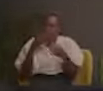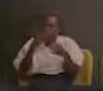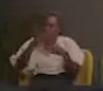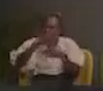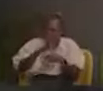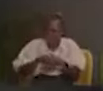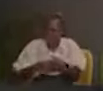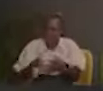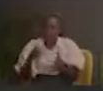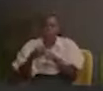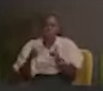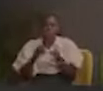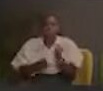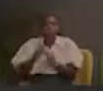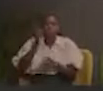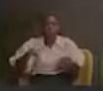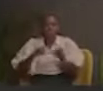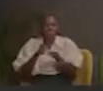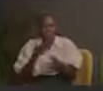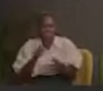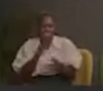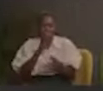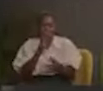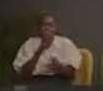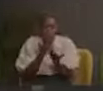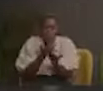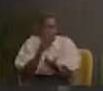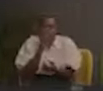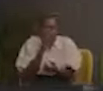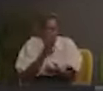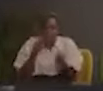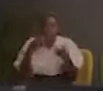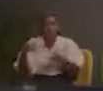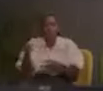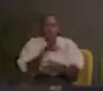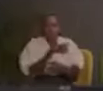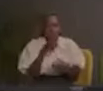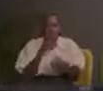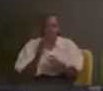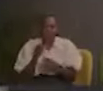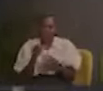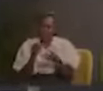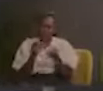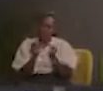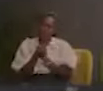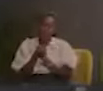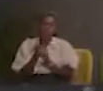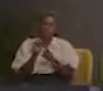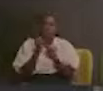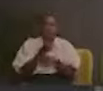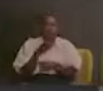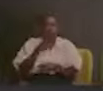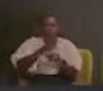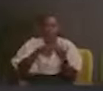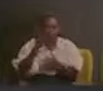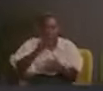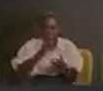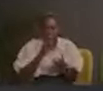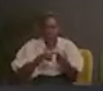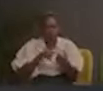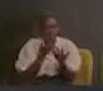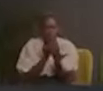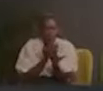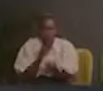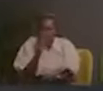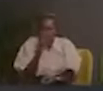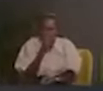patiently endure. I'm speaking to someone as I wrap up. There are many of you here, you are in a realm where you just need to patiently endure. You have given, you